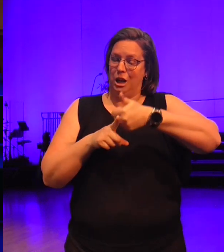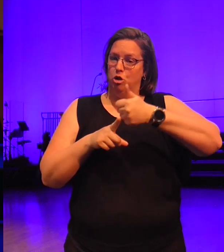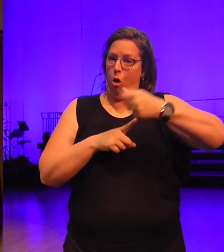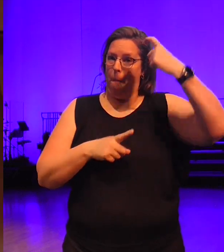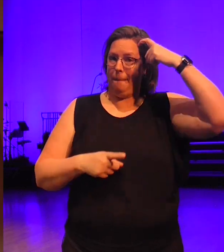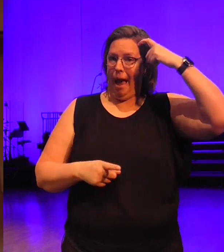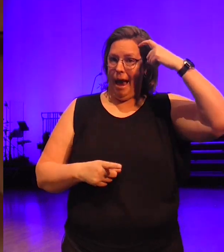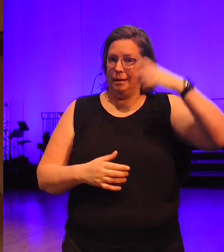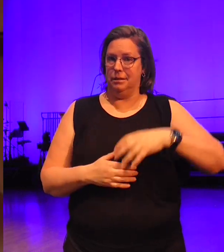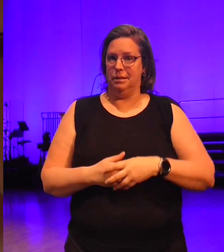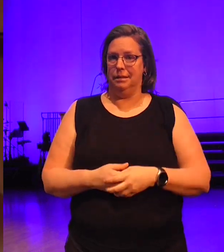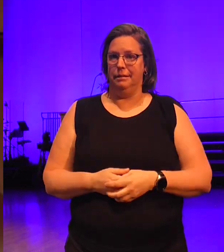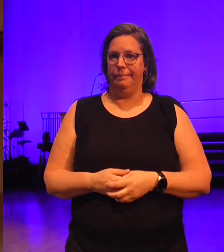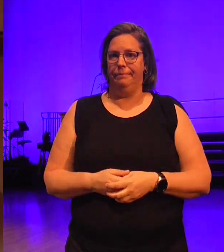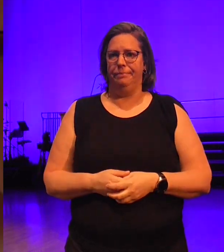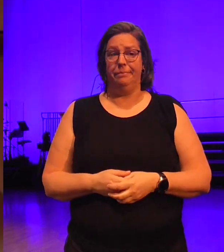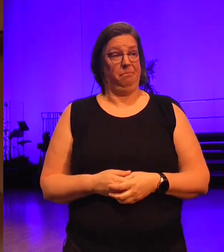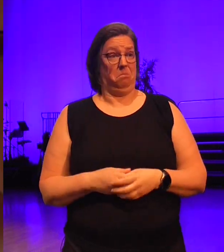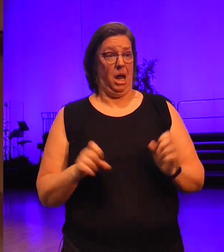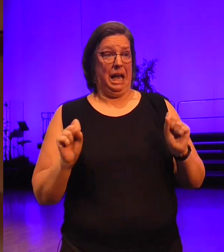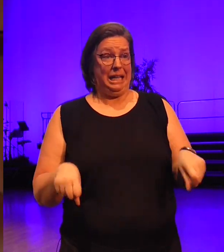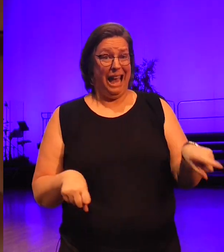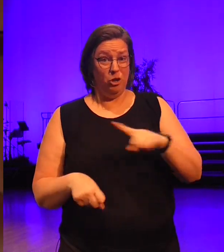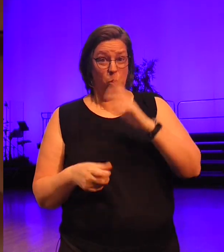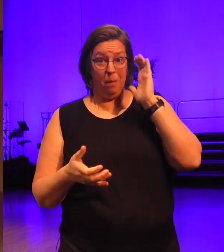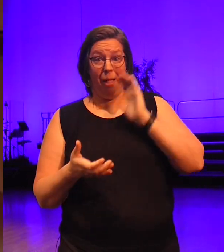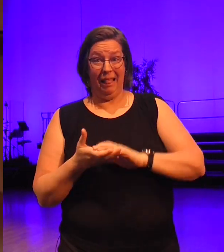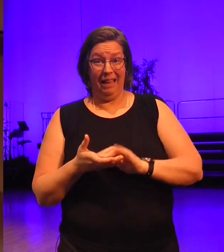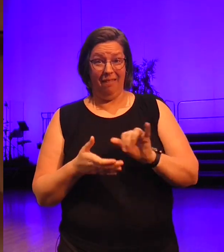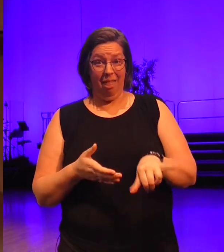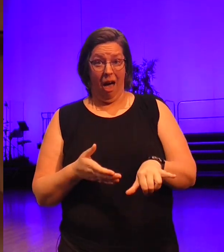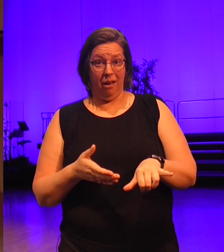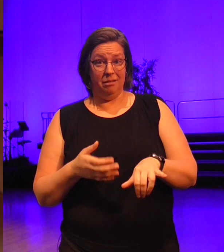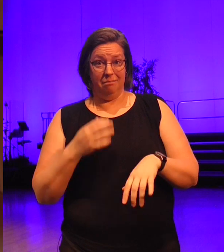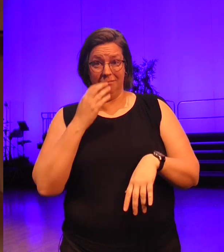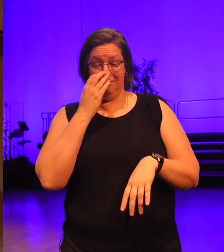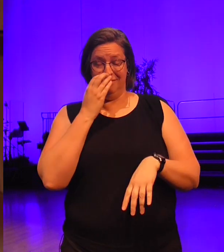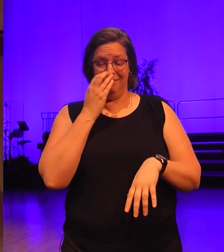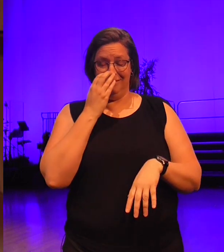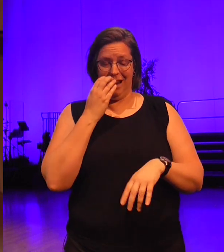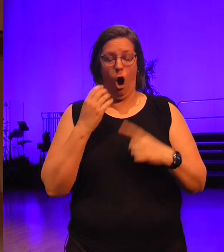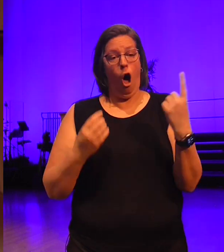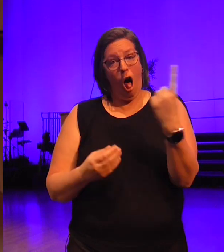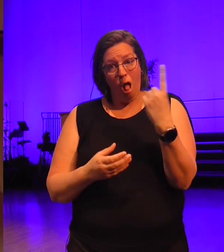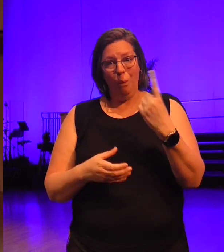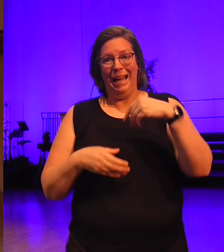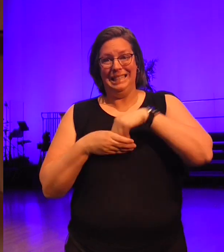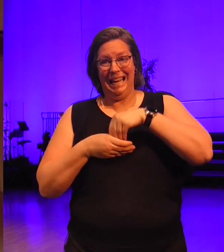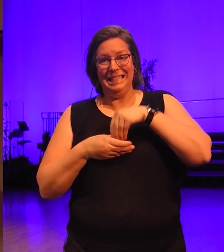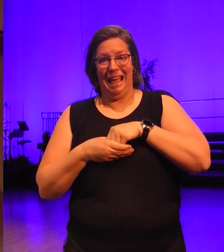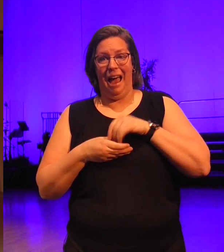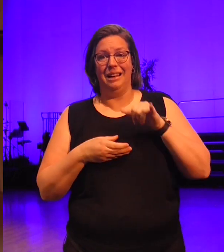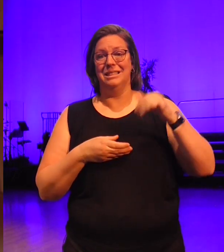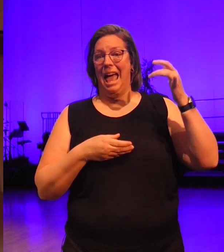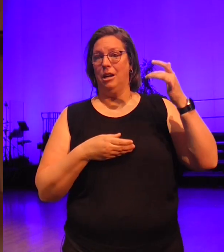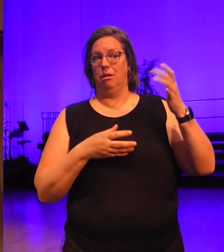that partially as the truth of who you are? That always within you is that original